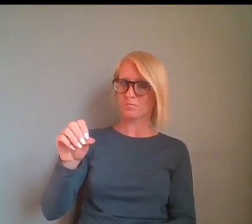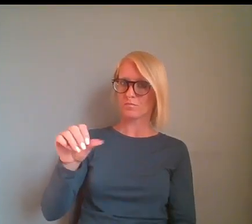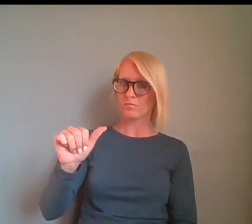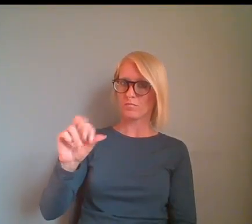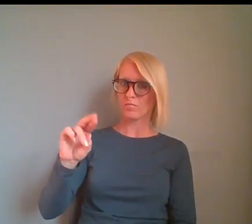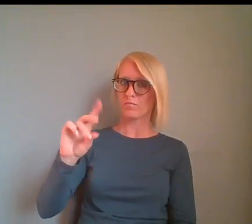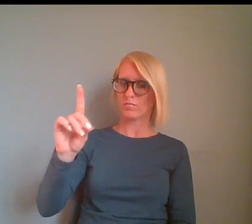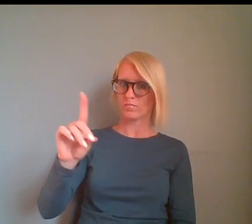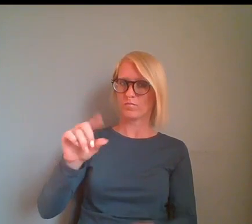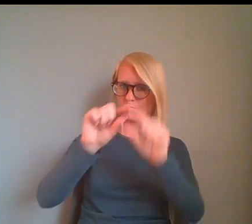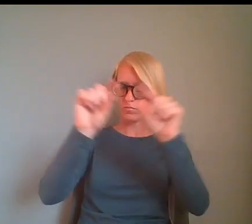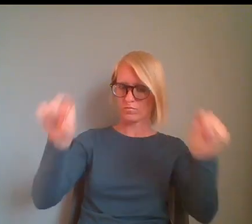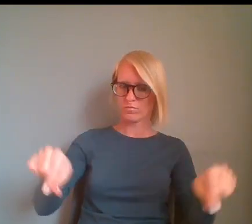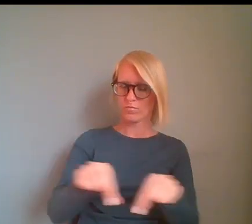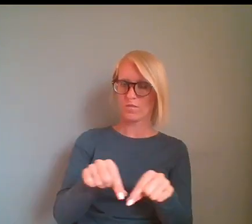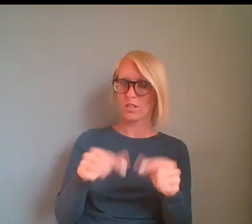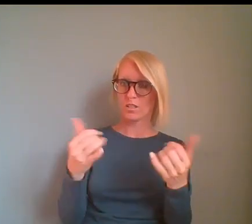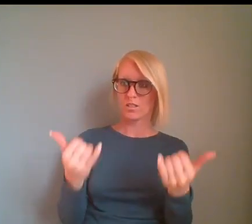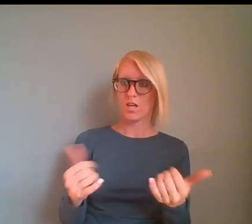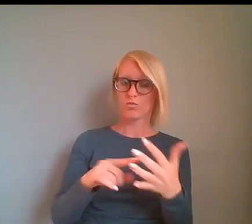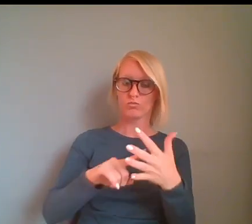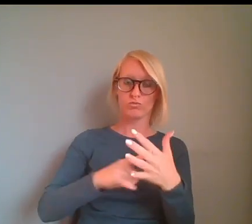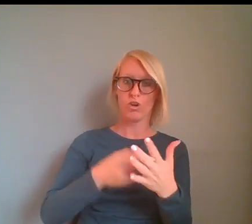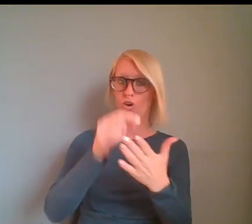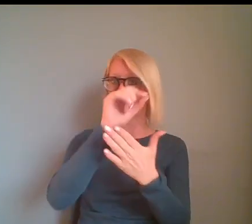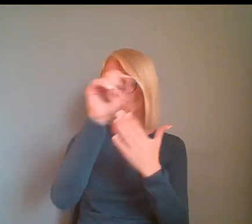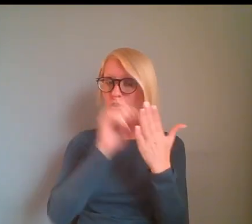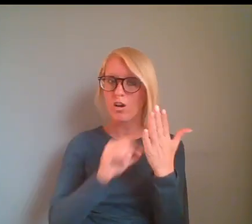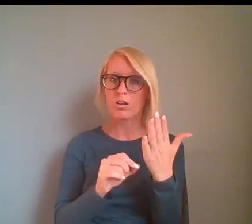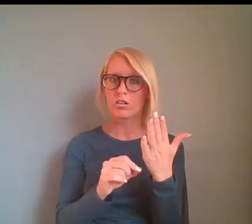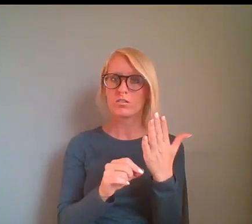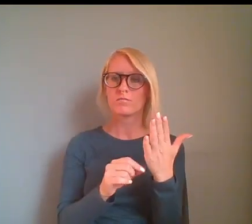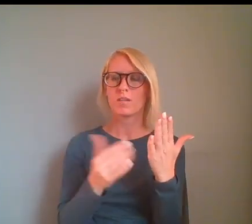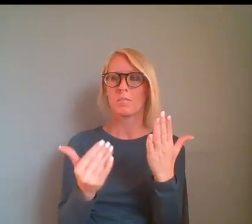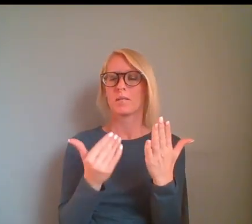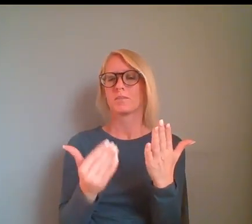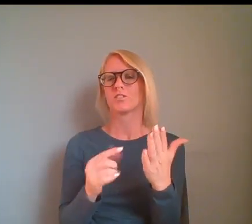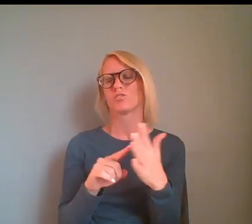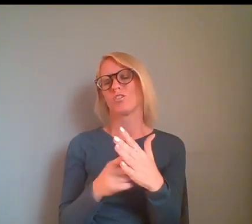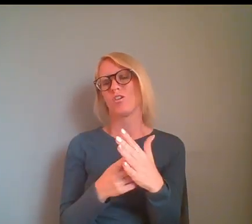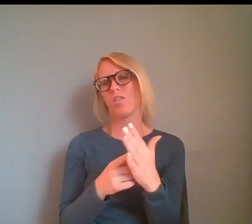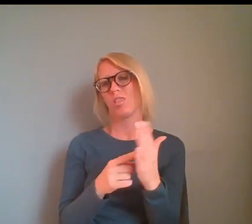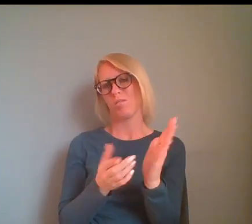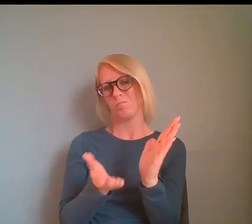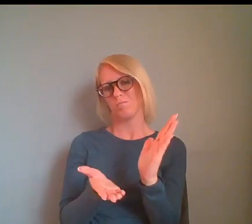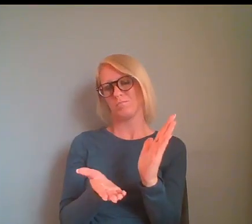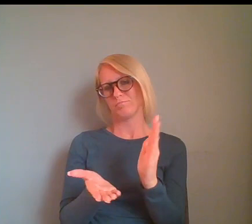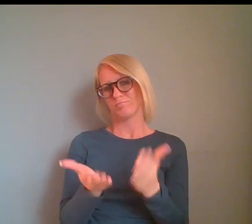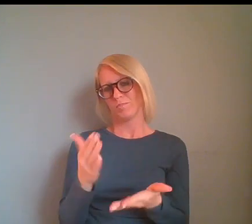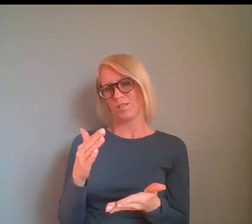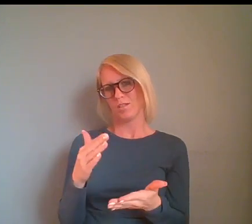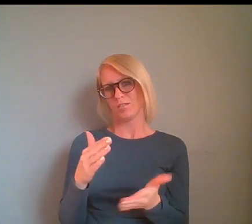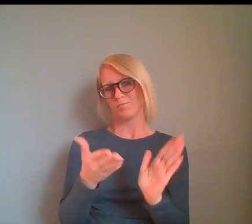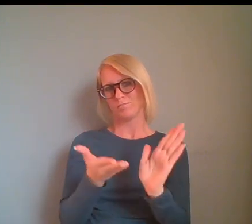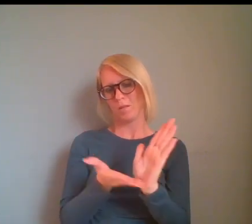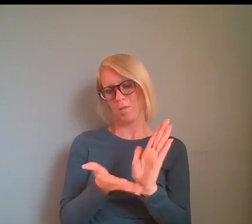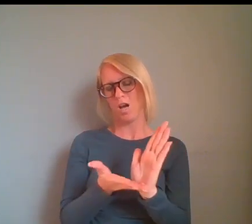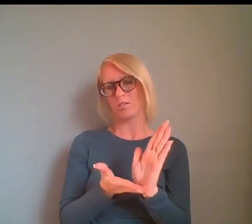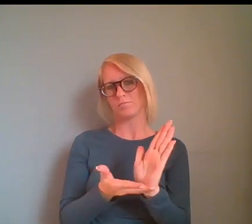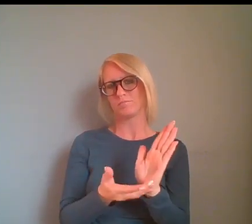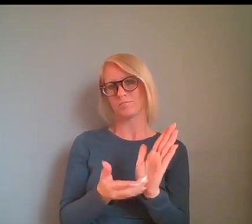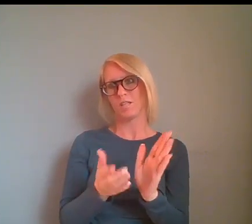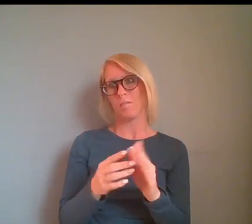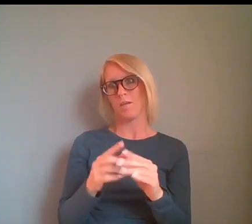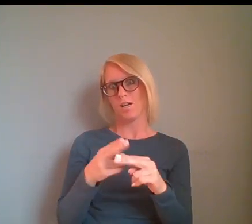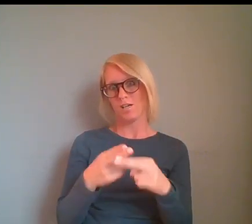And I might start with just the bottom part of my egg, and you're going to get goop,